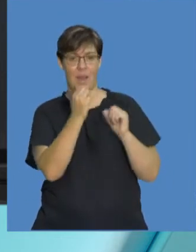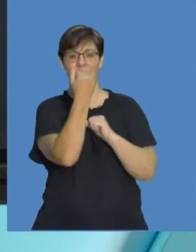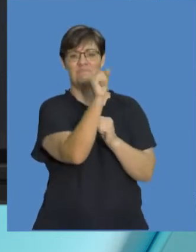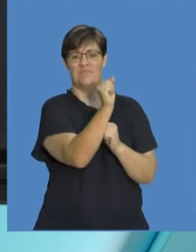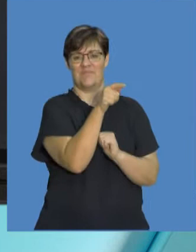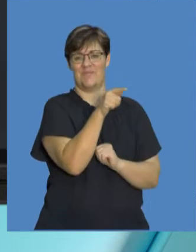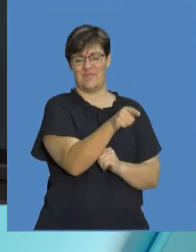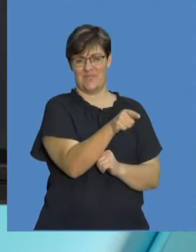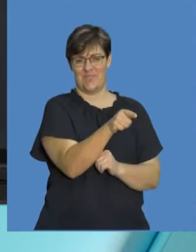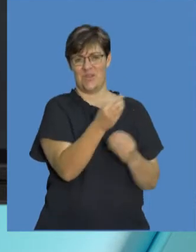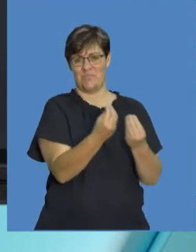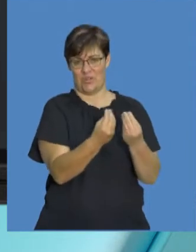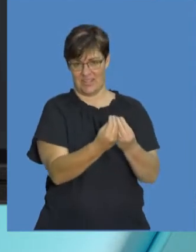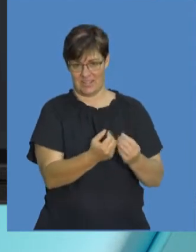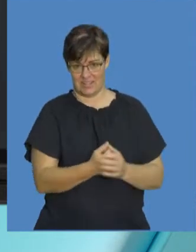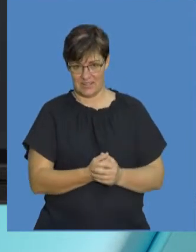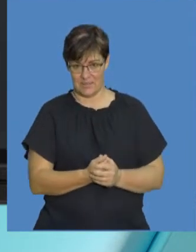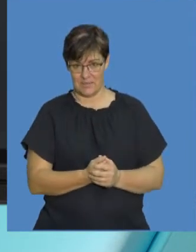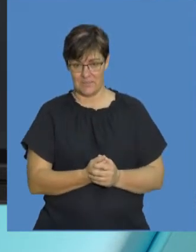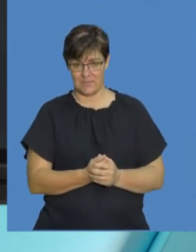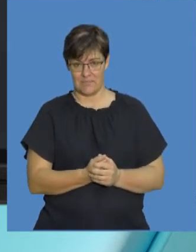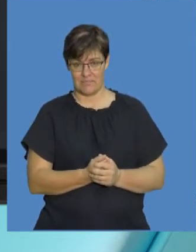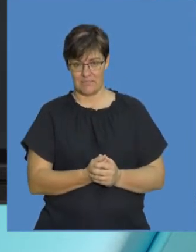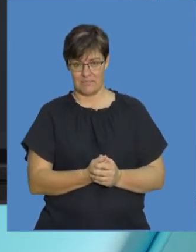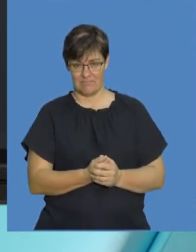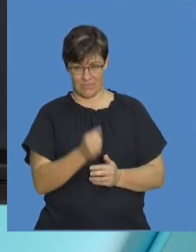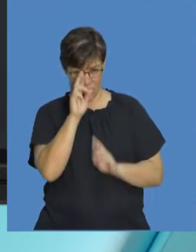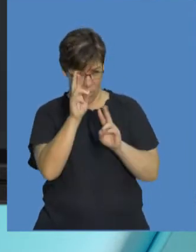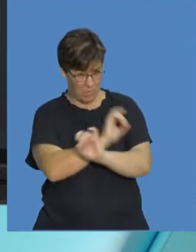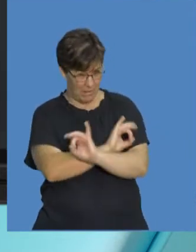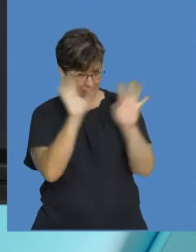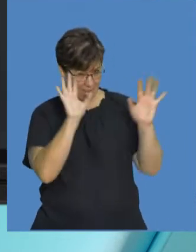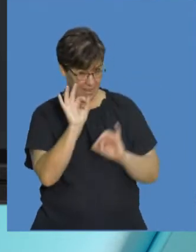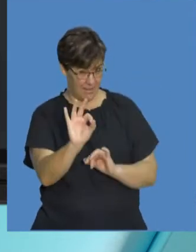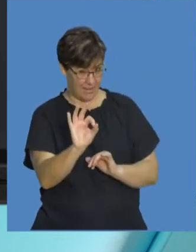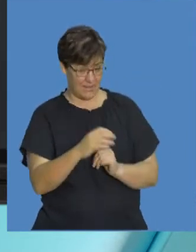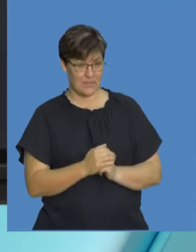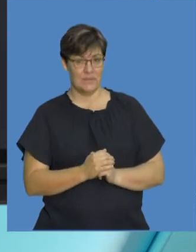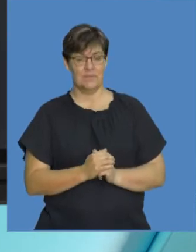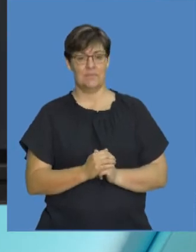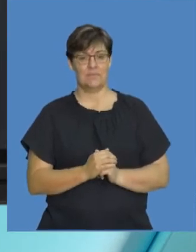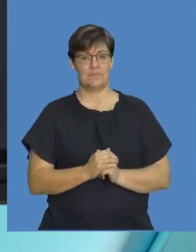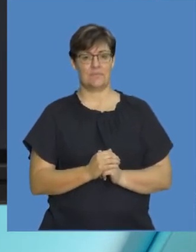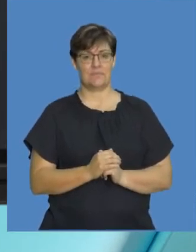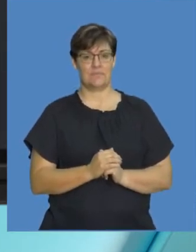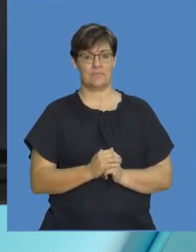the manufacturing of that particular product. I hope it's crystal clear to you.